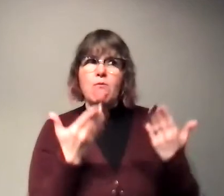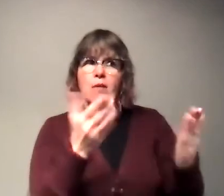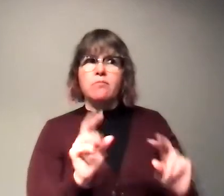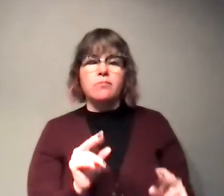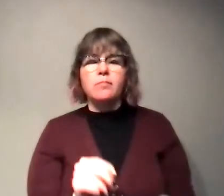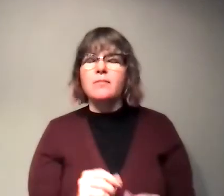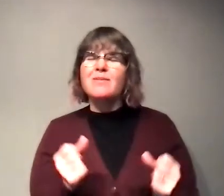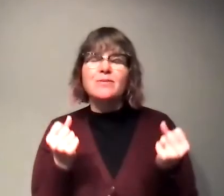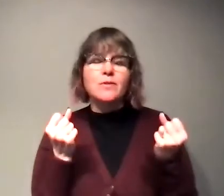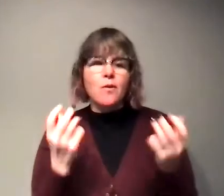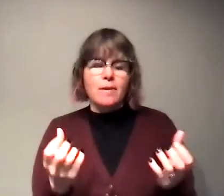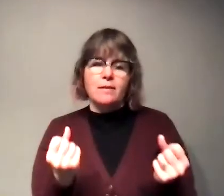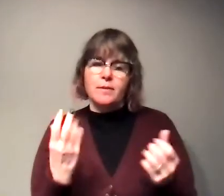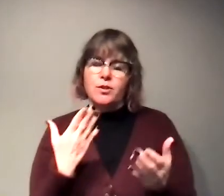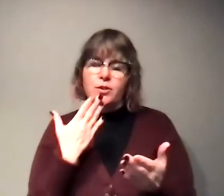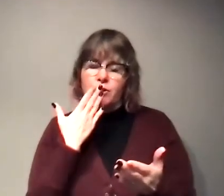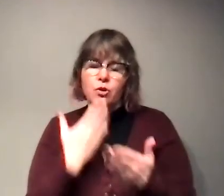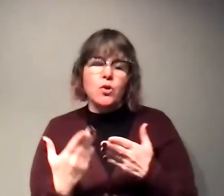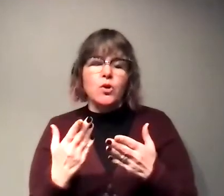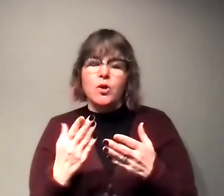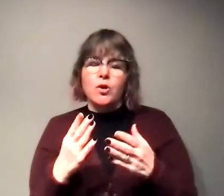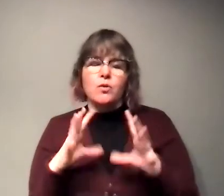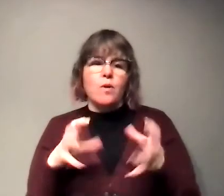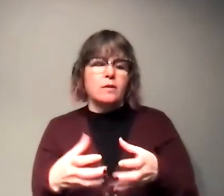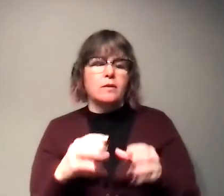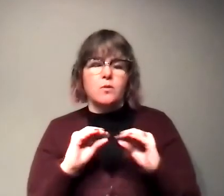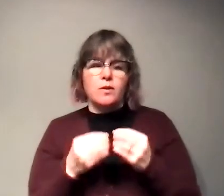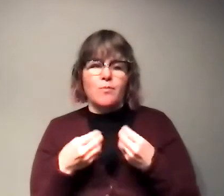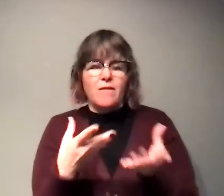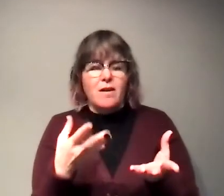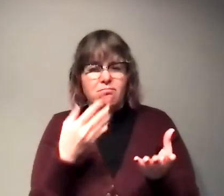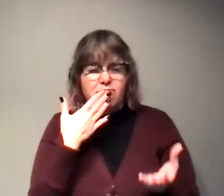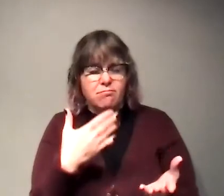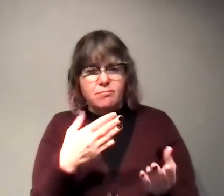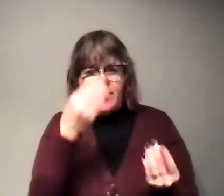are so many good organizations that provide information about rivers.